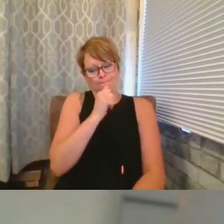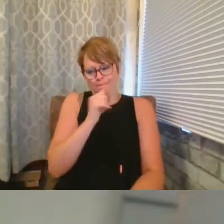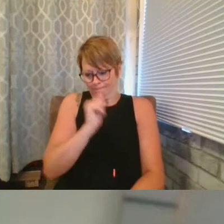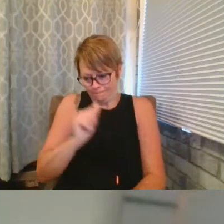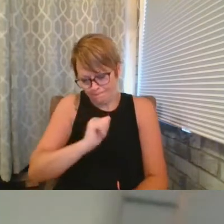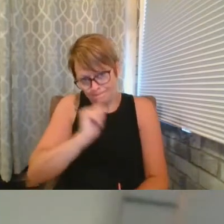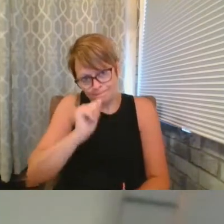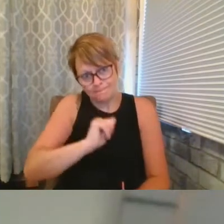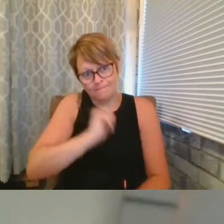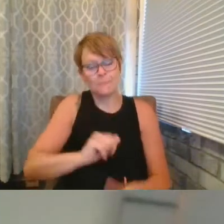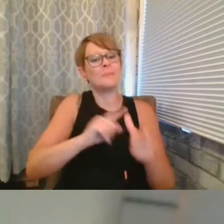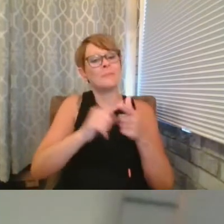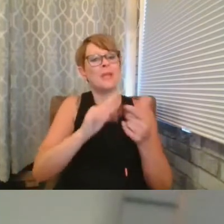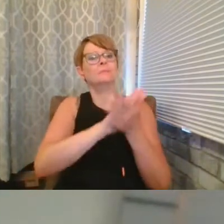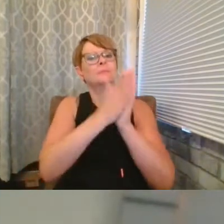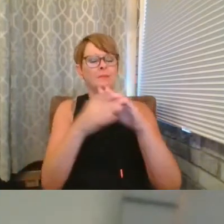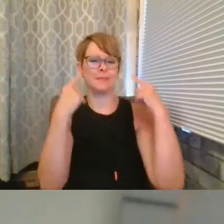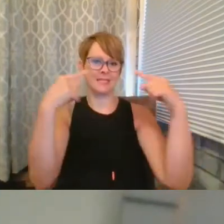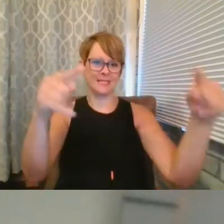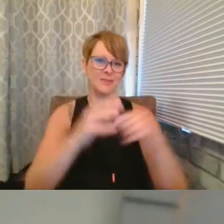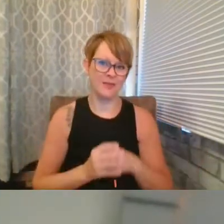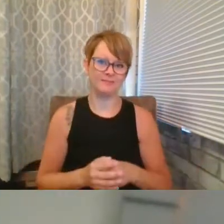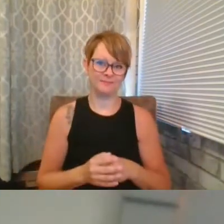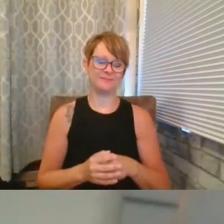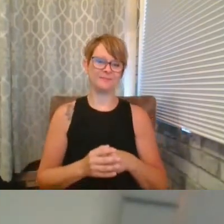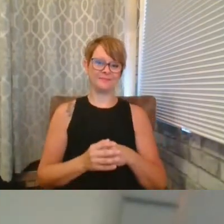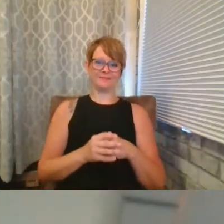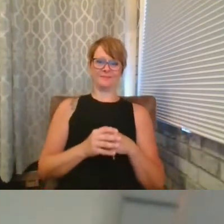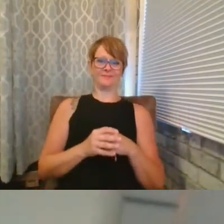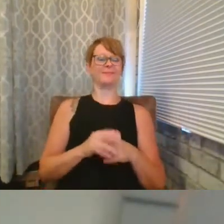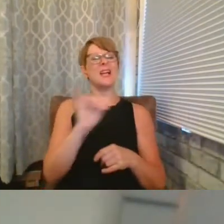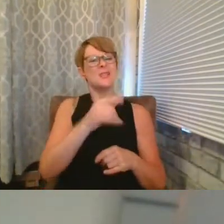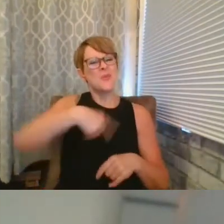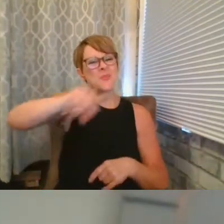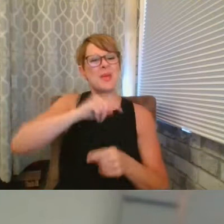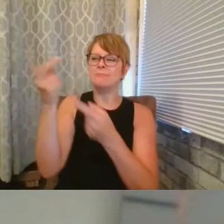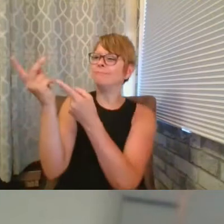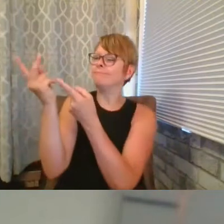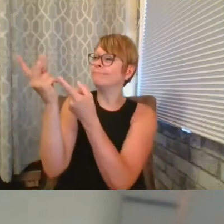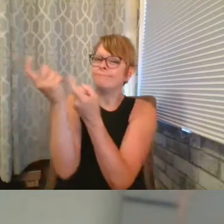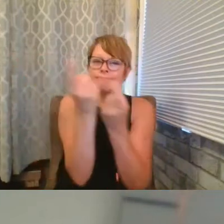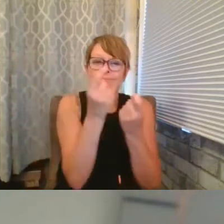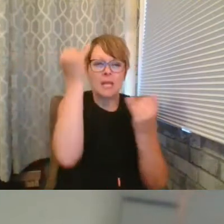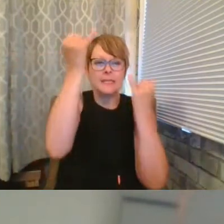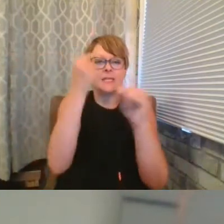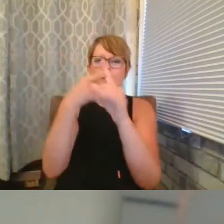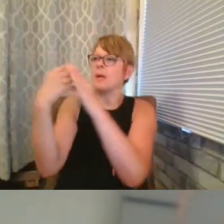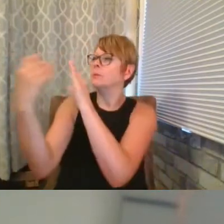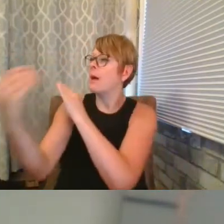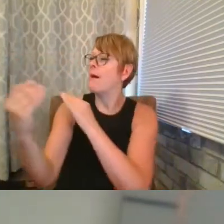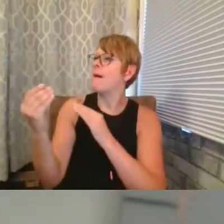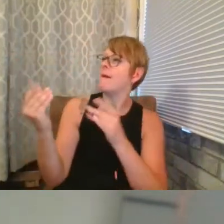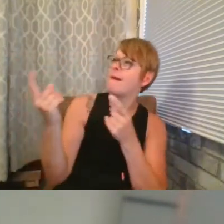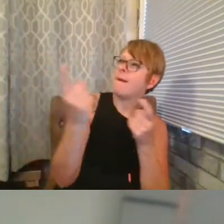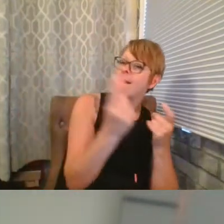as Joe said, a lot of diversity we put in, and we put in ideas from outside, and then here we go, we then start. And I'm glad that